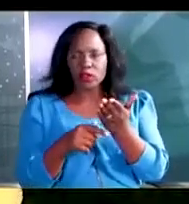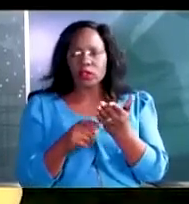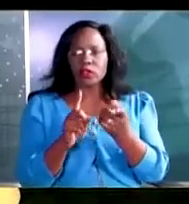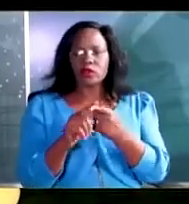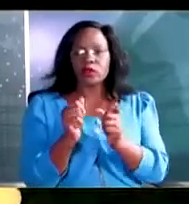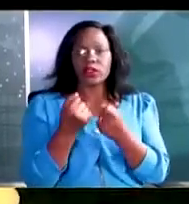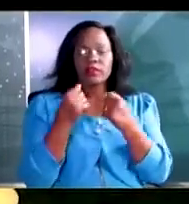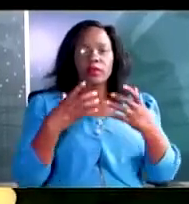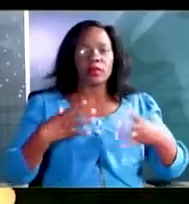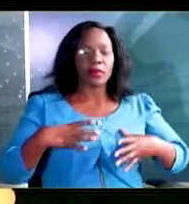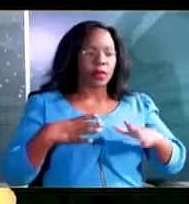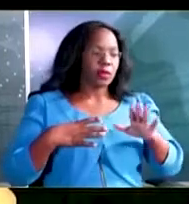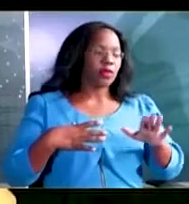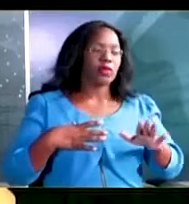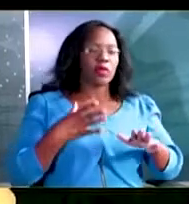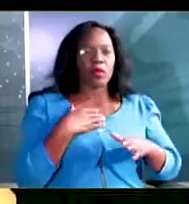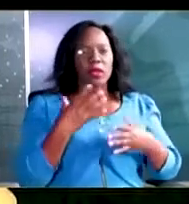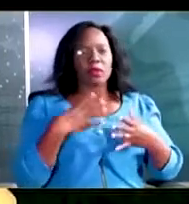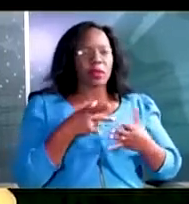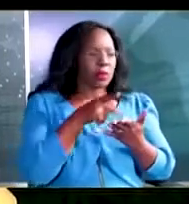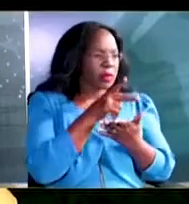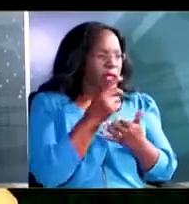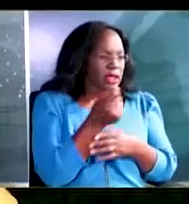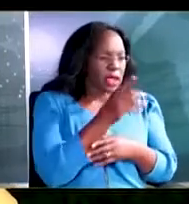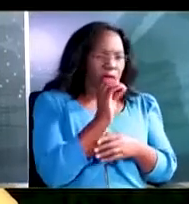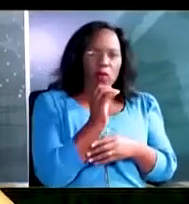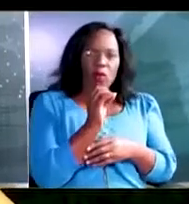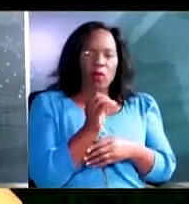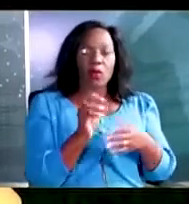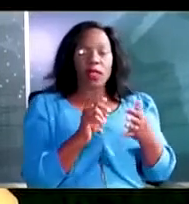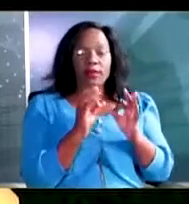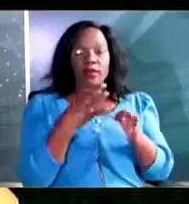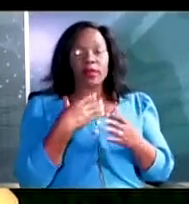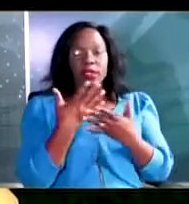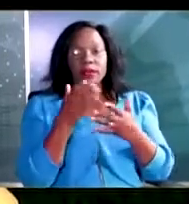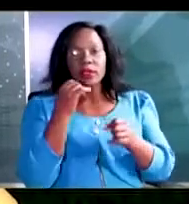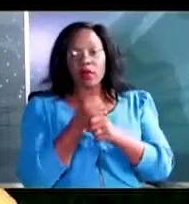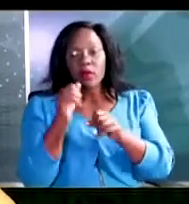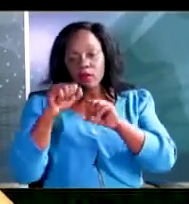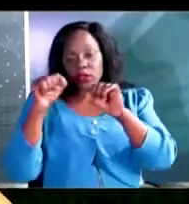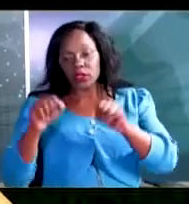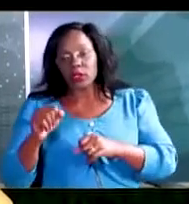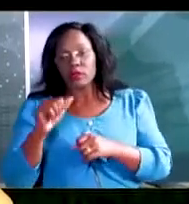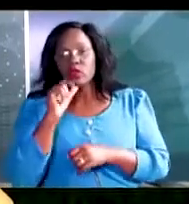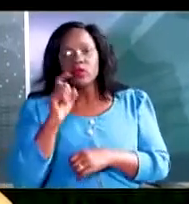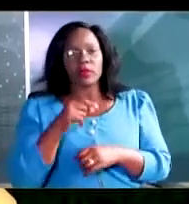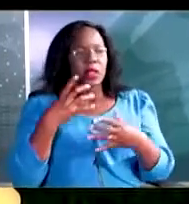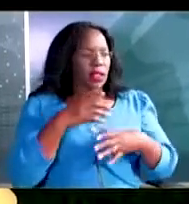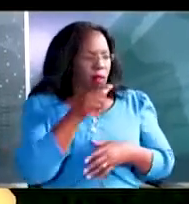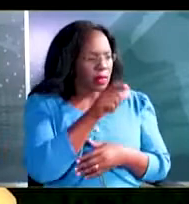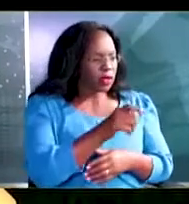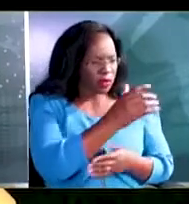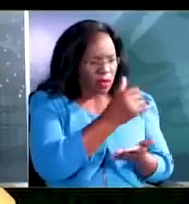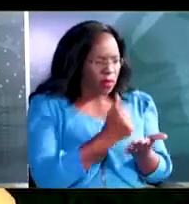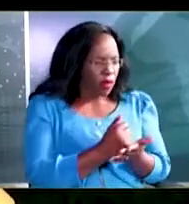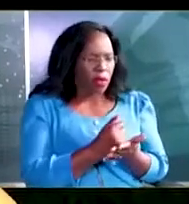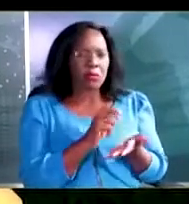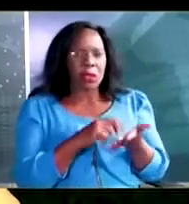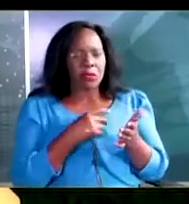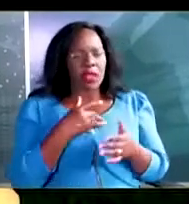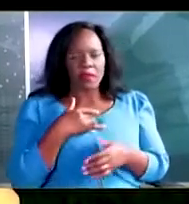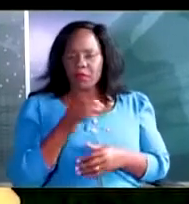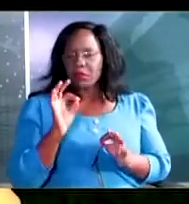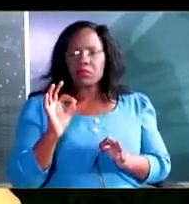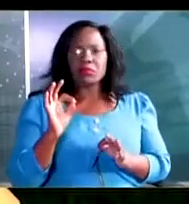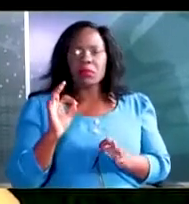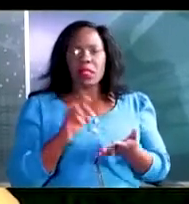on the human cost. If I can get something automated with a system and I don't have to have a human doing it, I can get away with it.